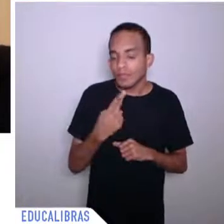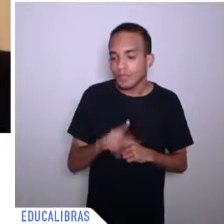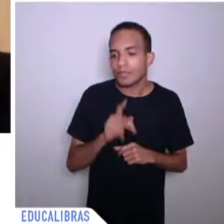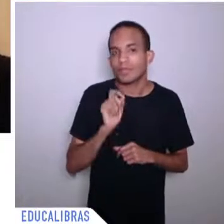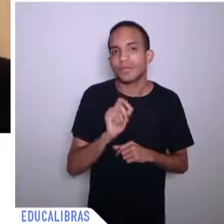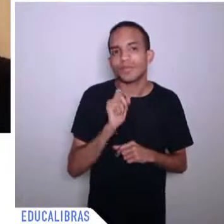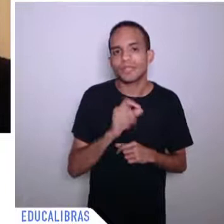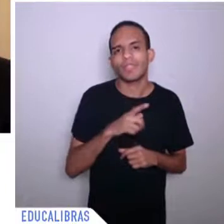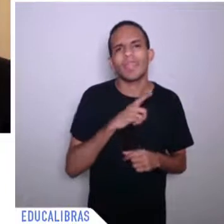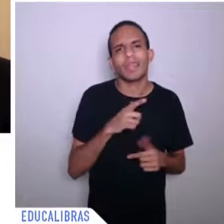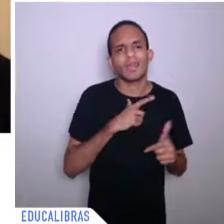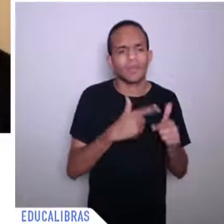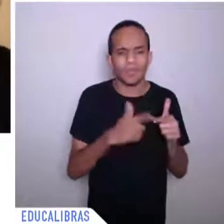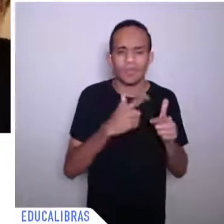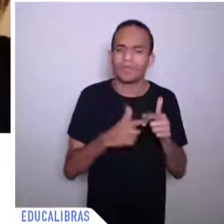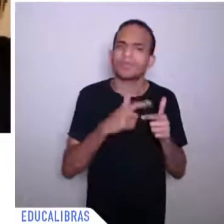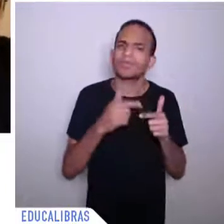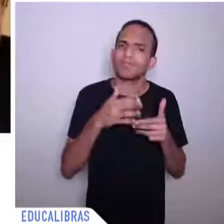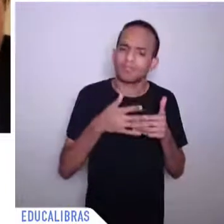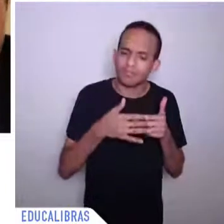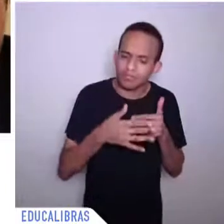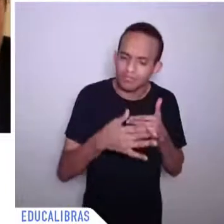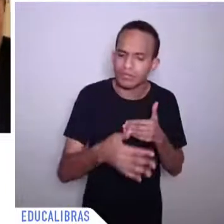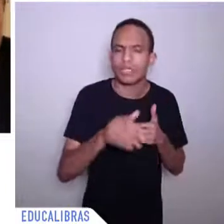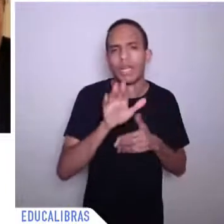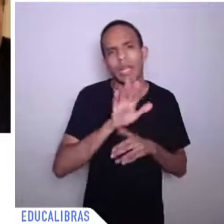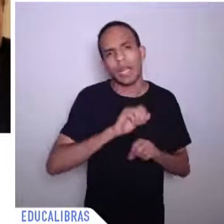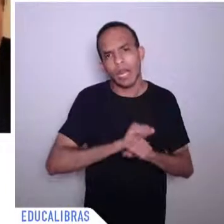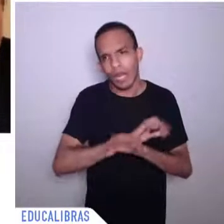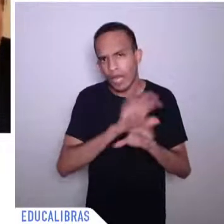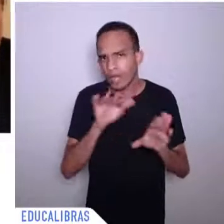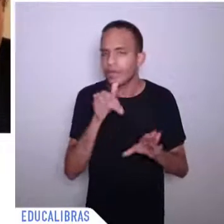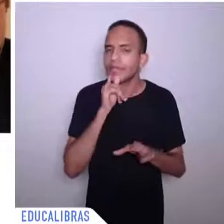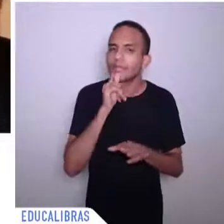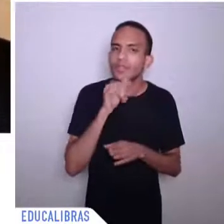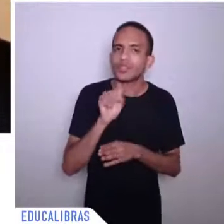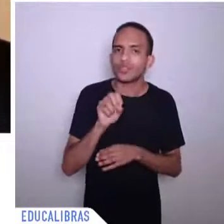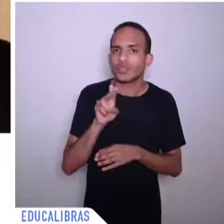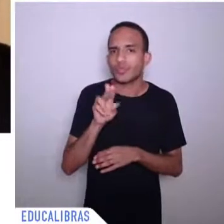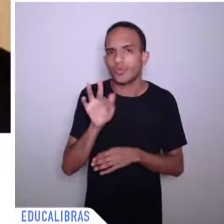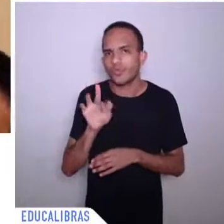dominating structures and create contradictions.